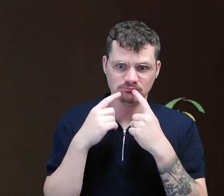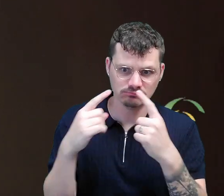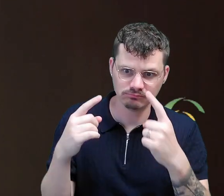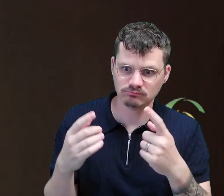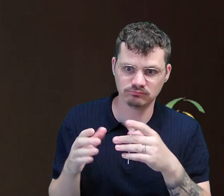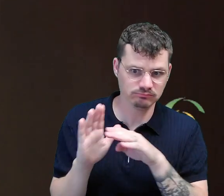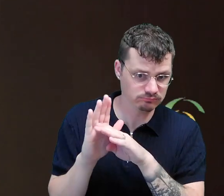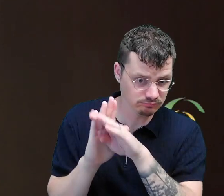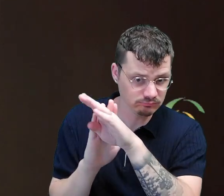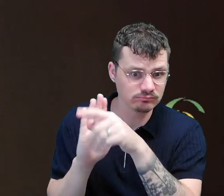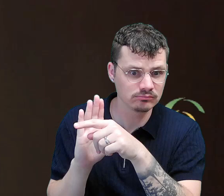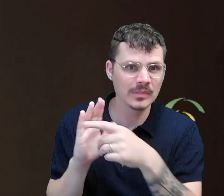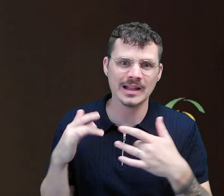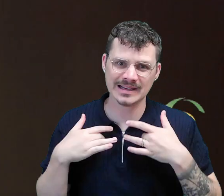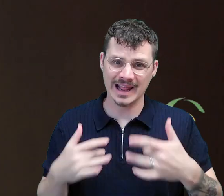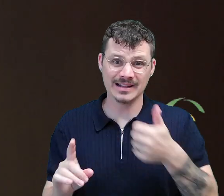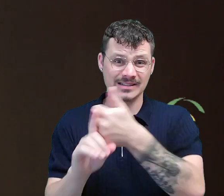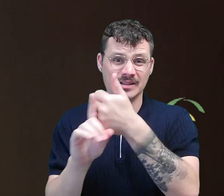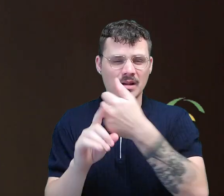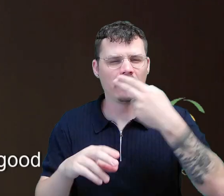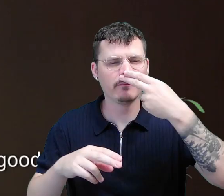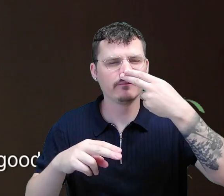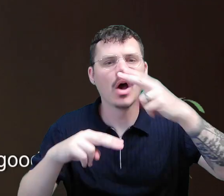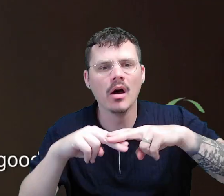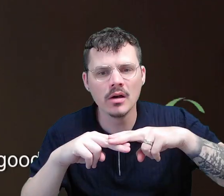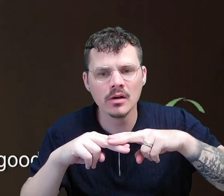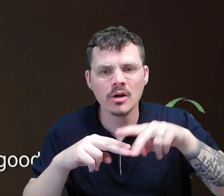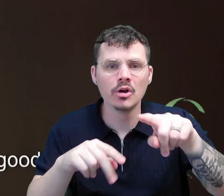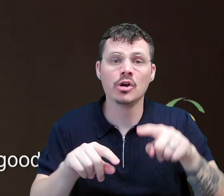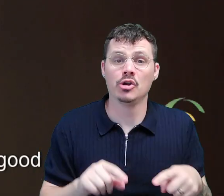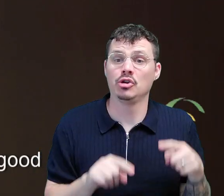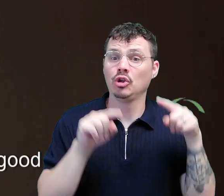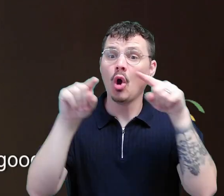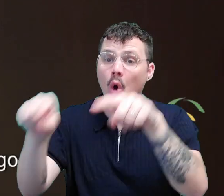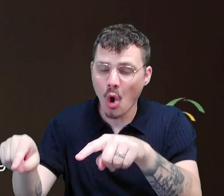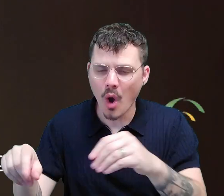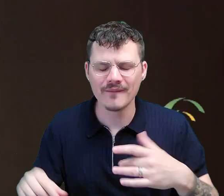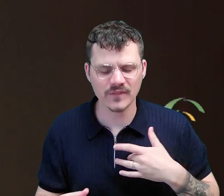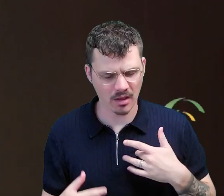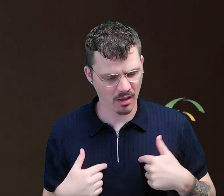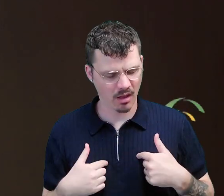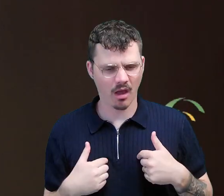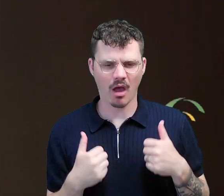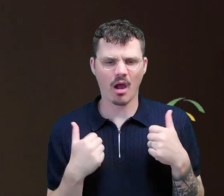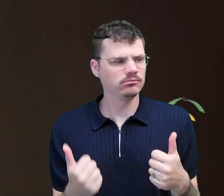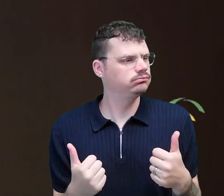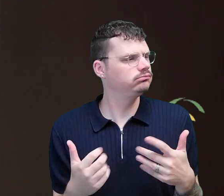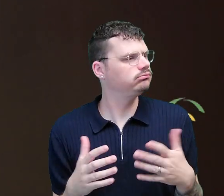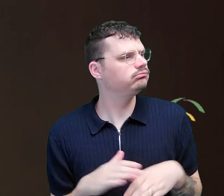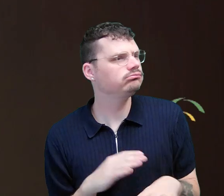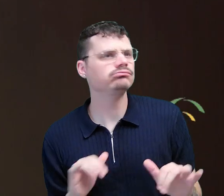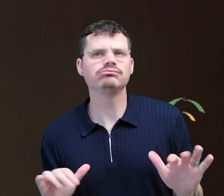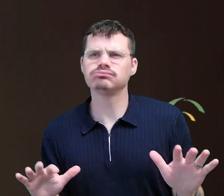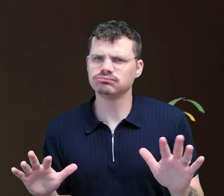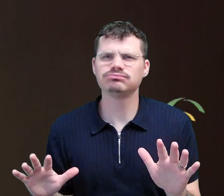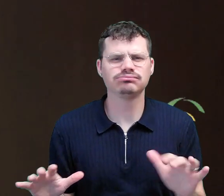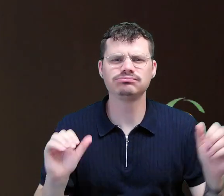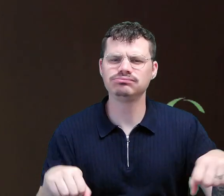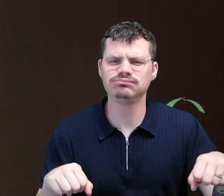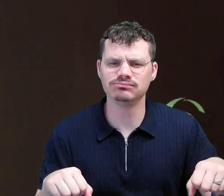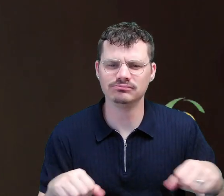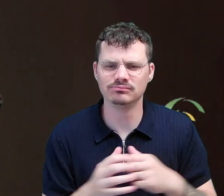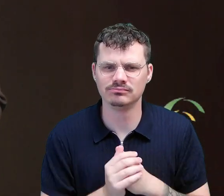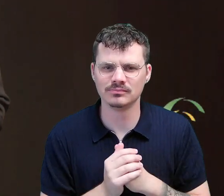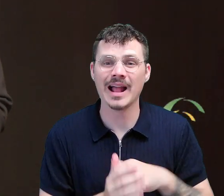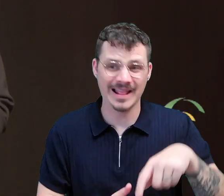work tend to be fun places. You go there and you just feel good the minute you walk in the door.